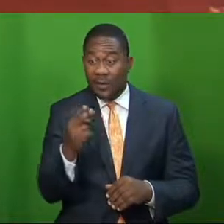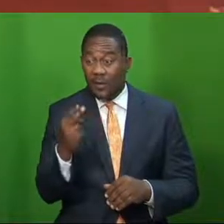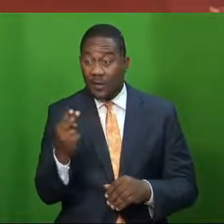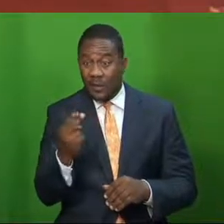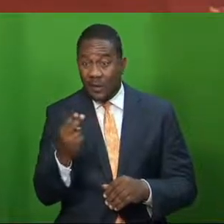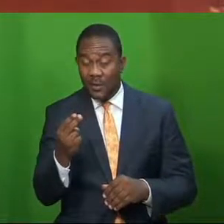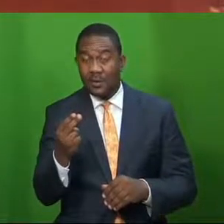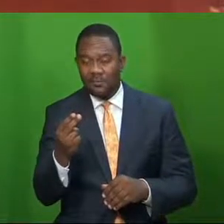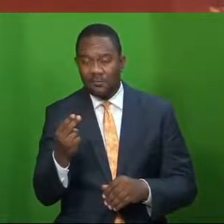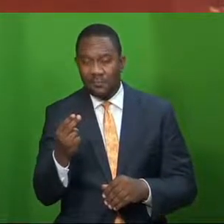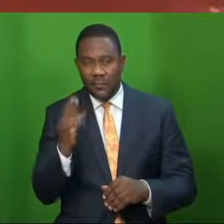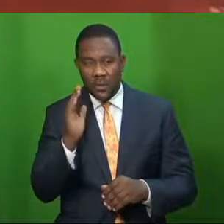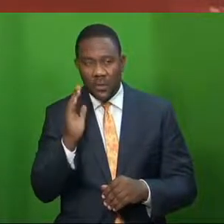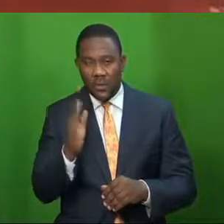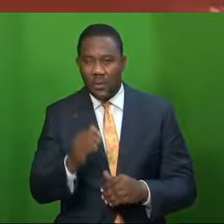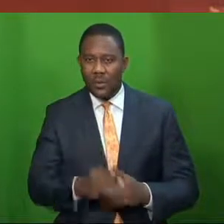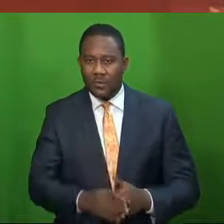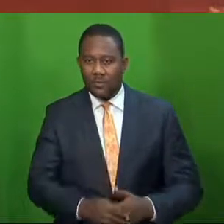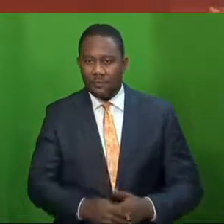February 2021.